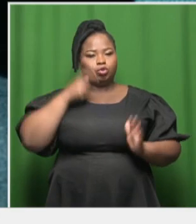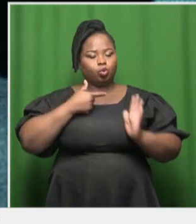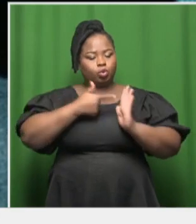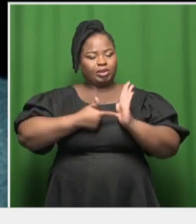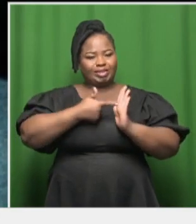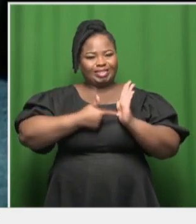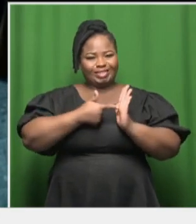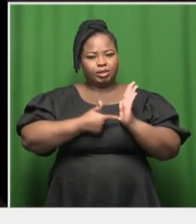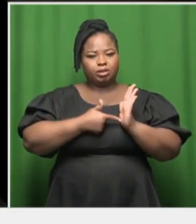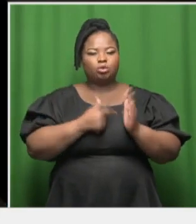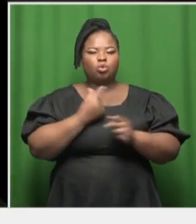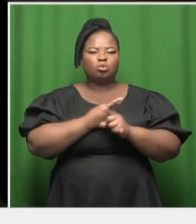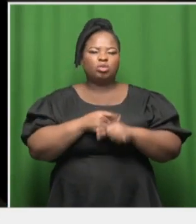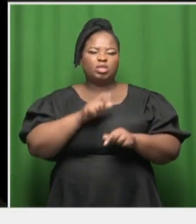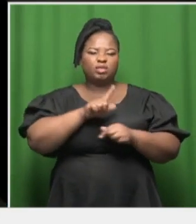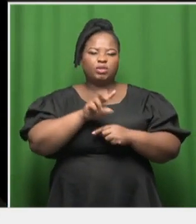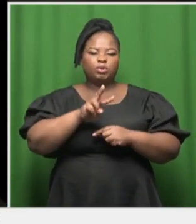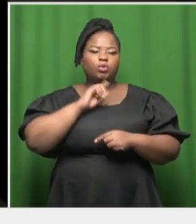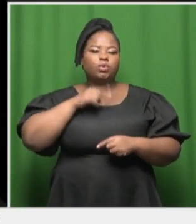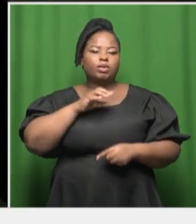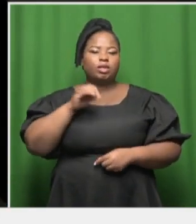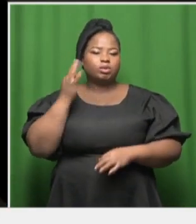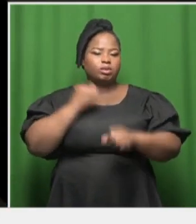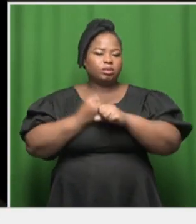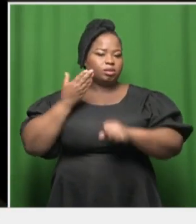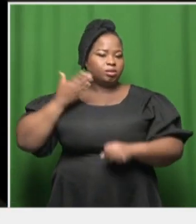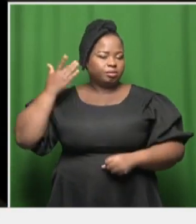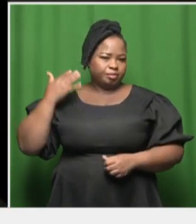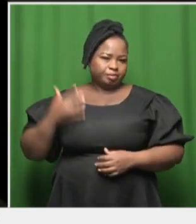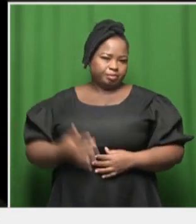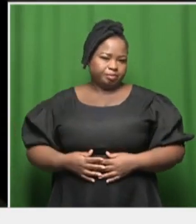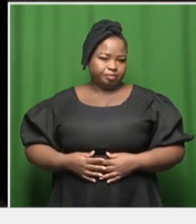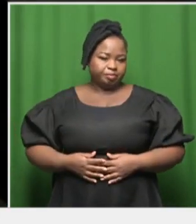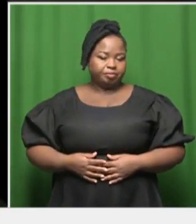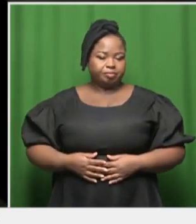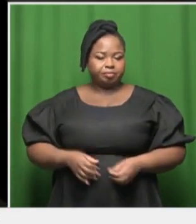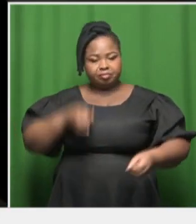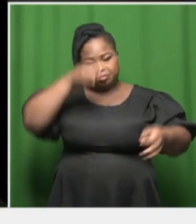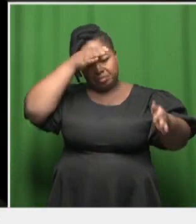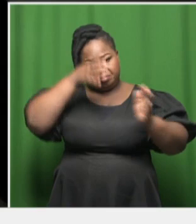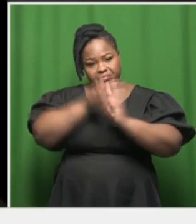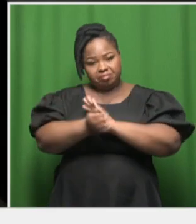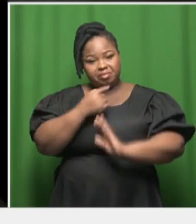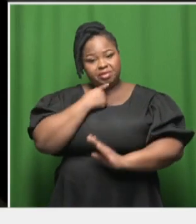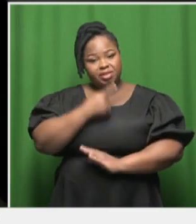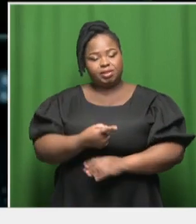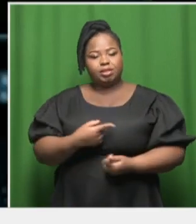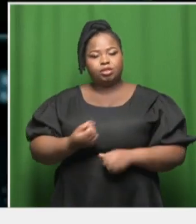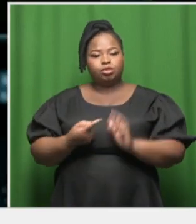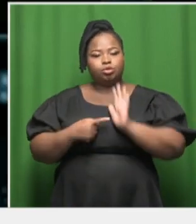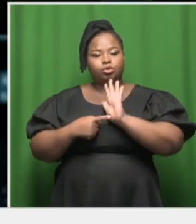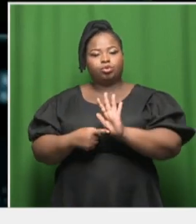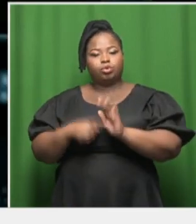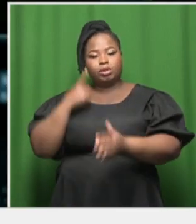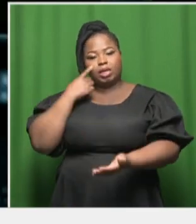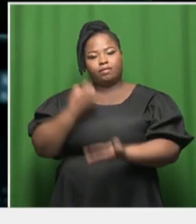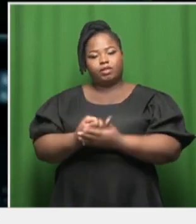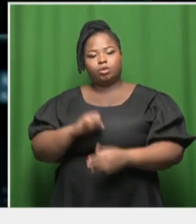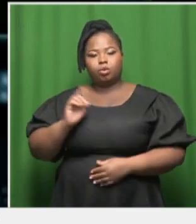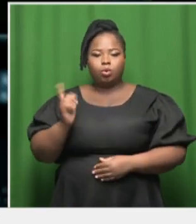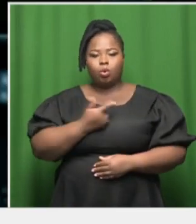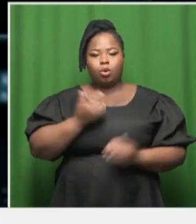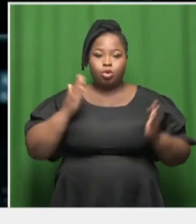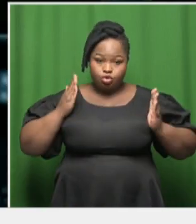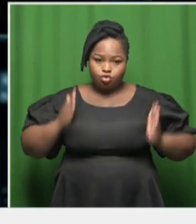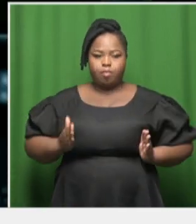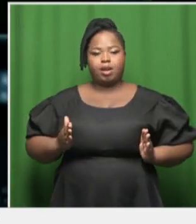around 72,000 years ago. Experts say the exhibition points to the genetic evidence that all Homo sapiens